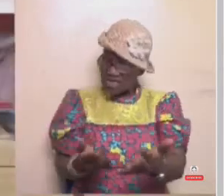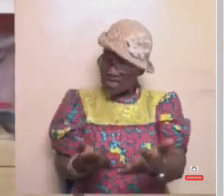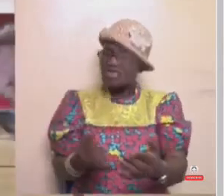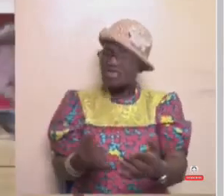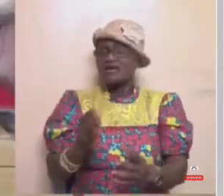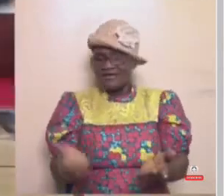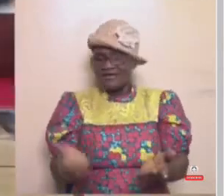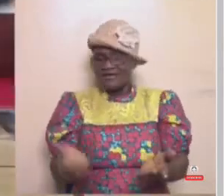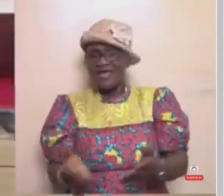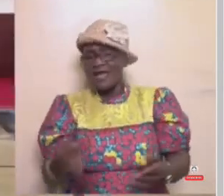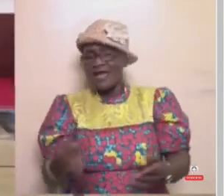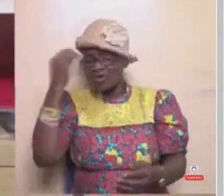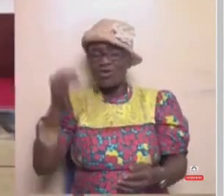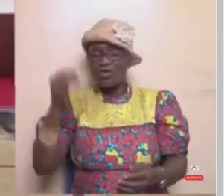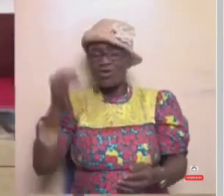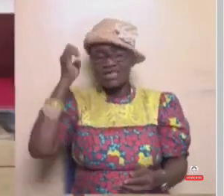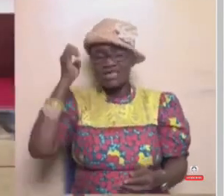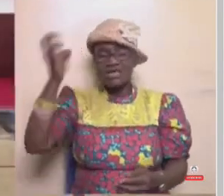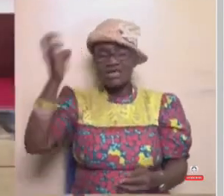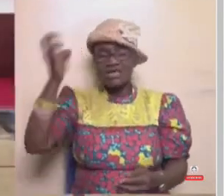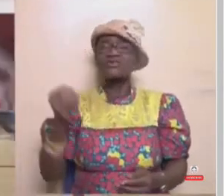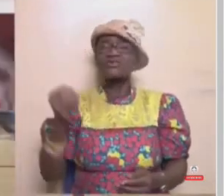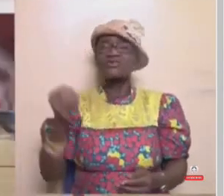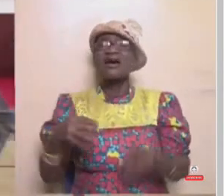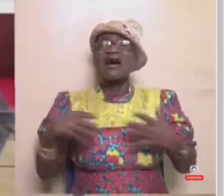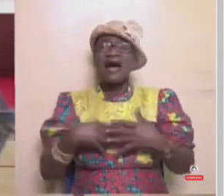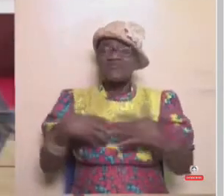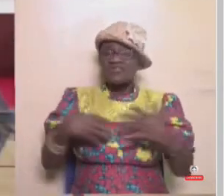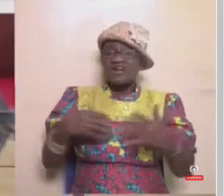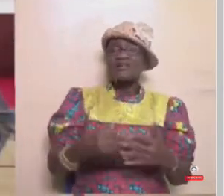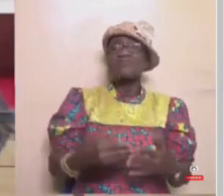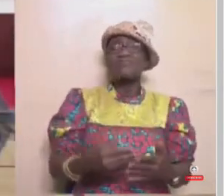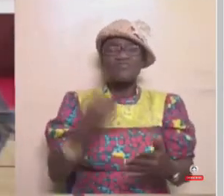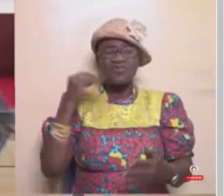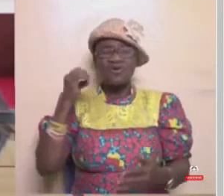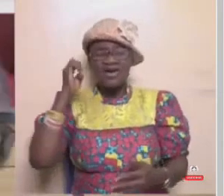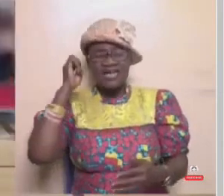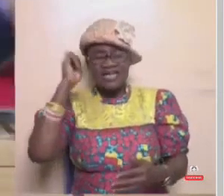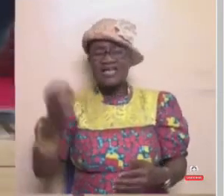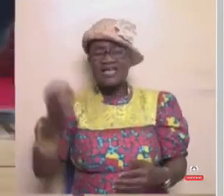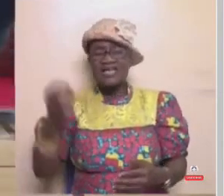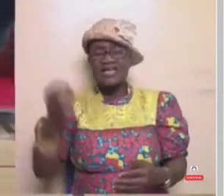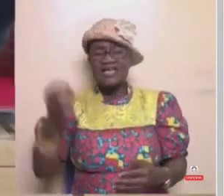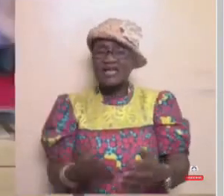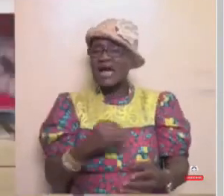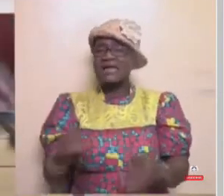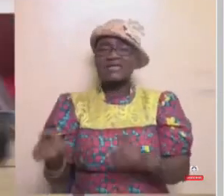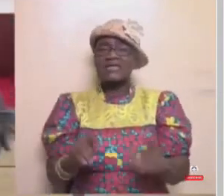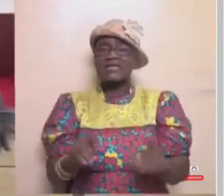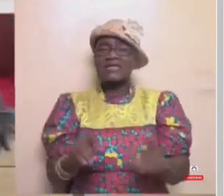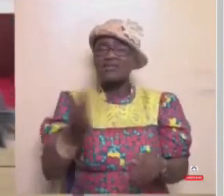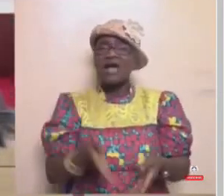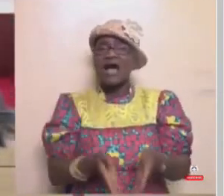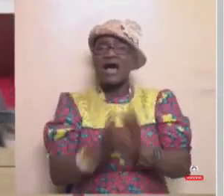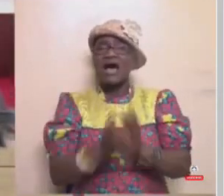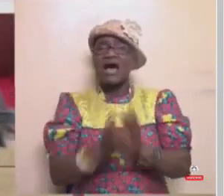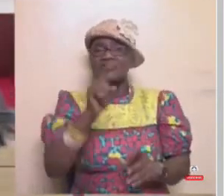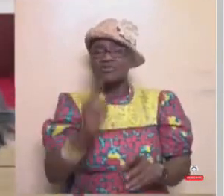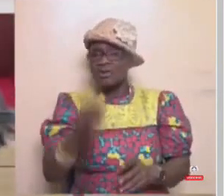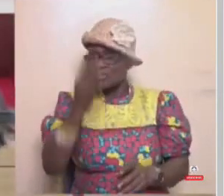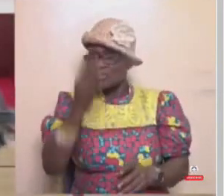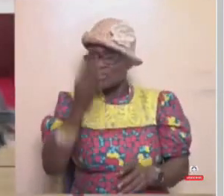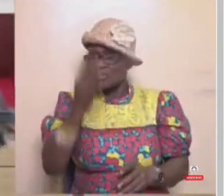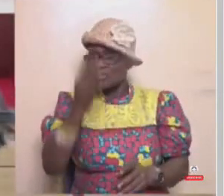he waited. He did not even ask, why must I wait here? Don't I have to go with you?